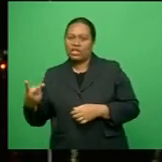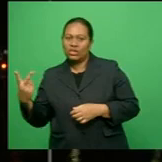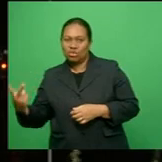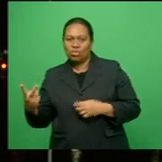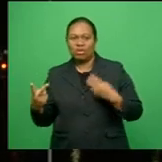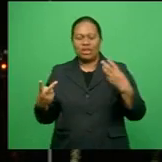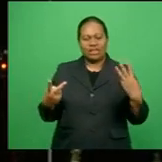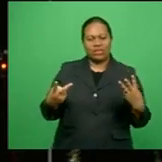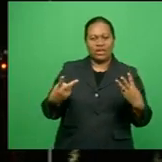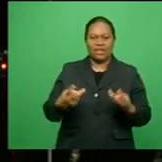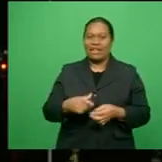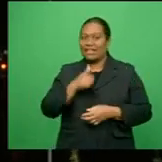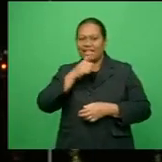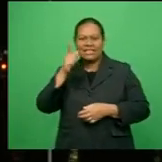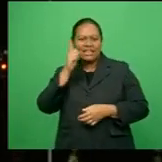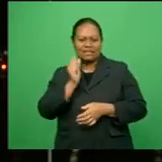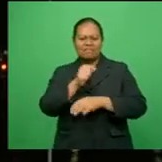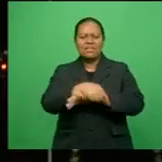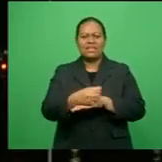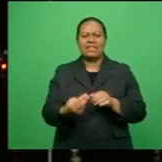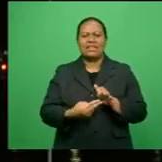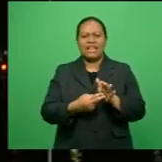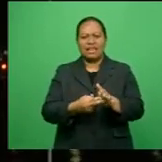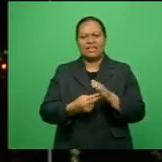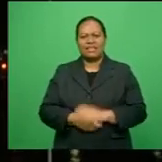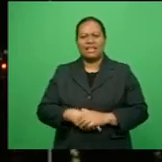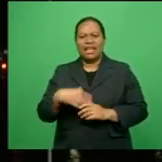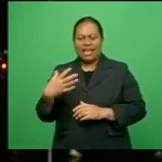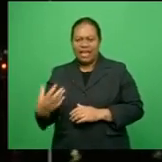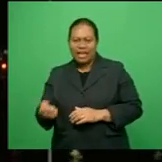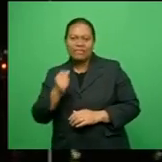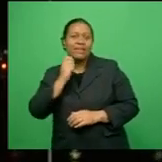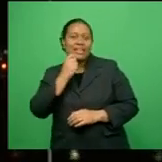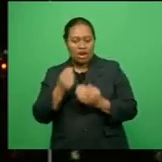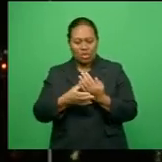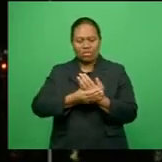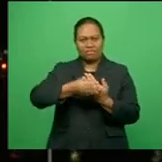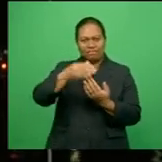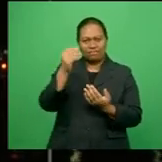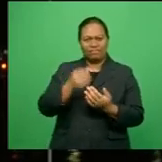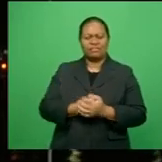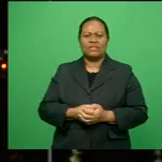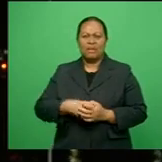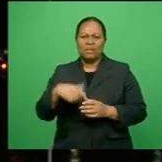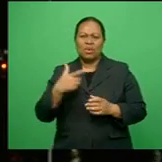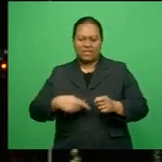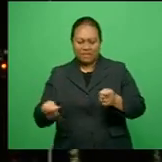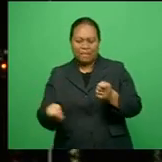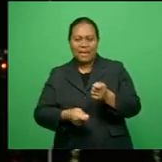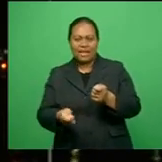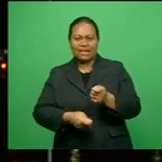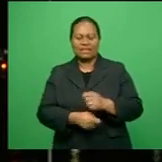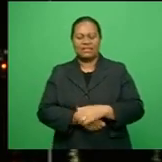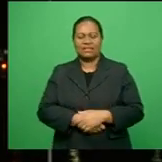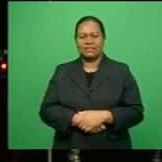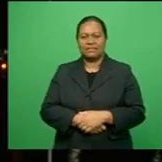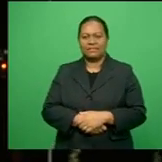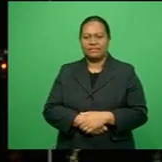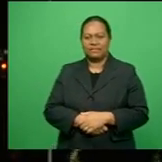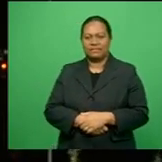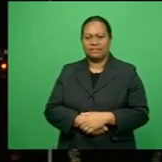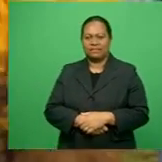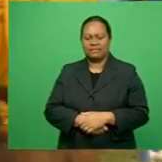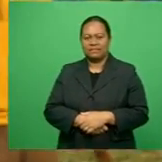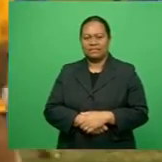match yesterday. The capital side copped 2 yellow cards in a match filled with a number of penalties. Felipe Naicaso with the